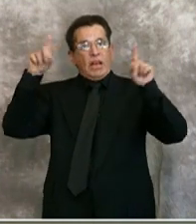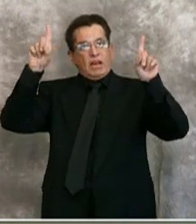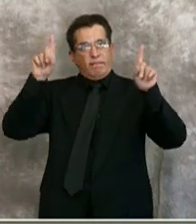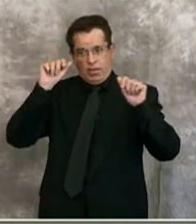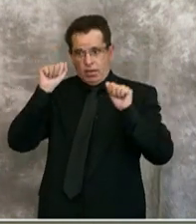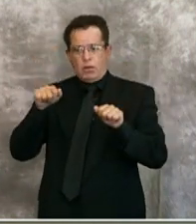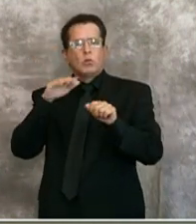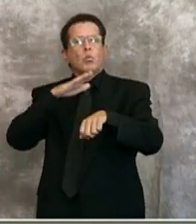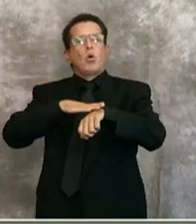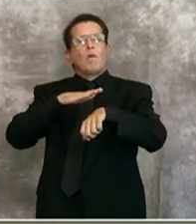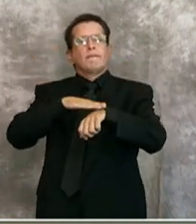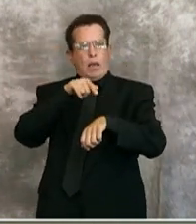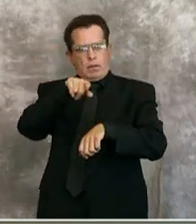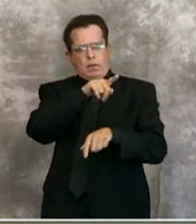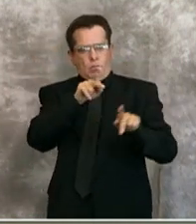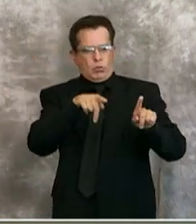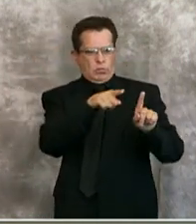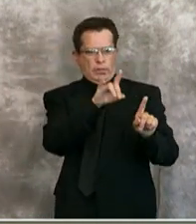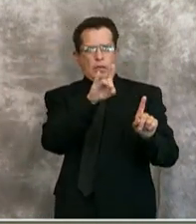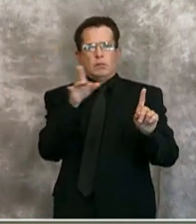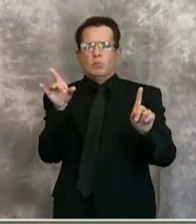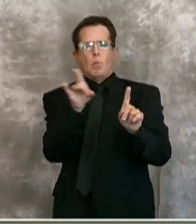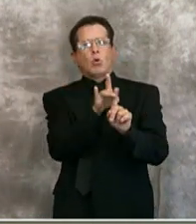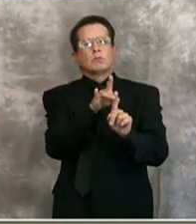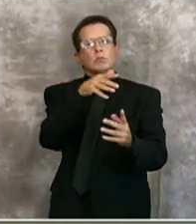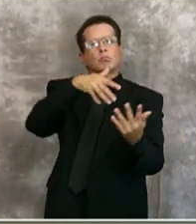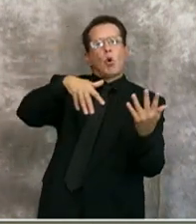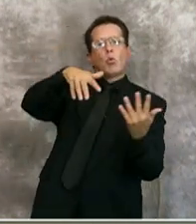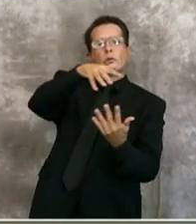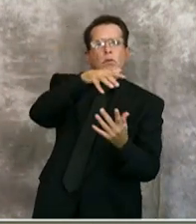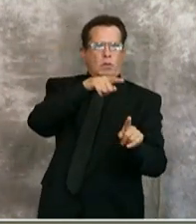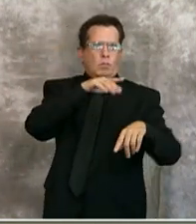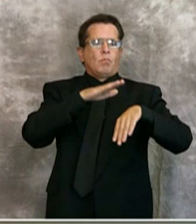and notifying people who have been potentially exposed, and what